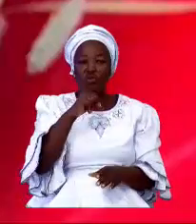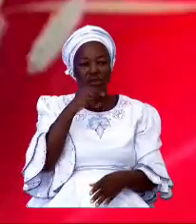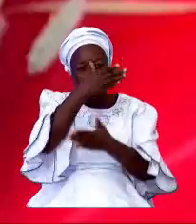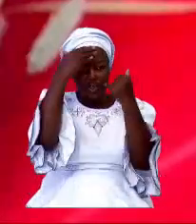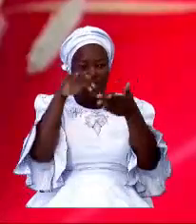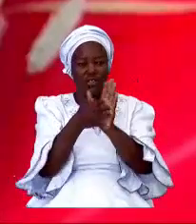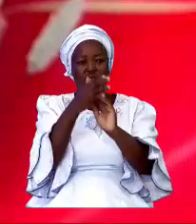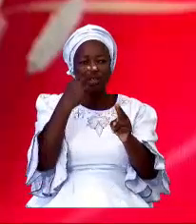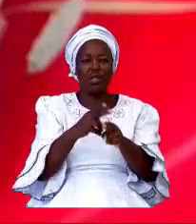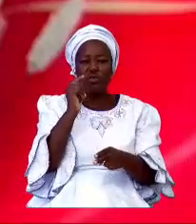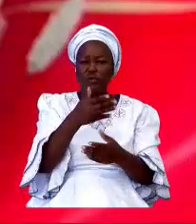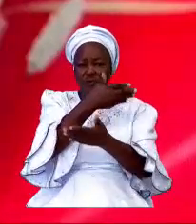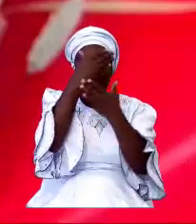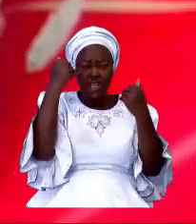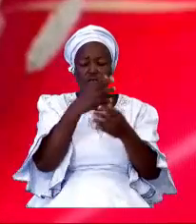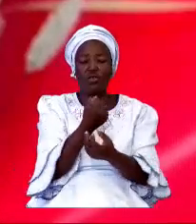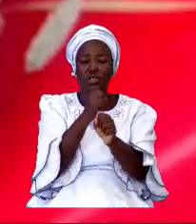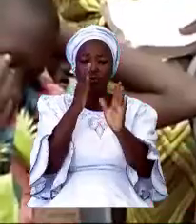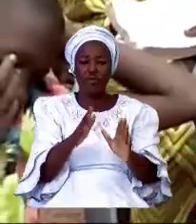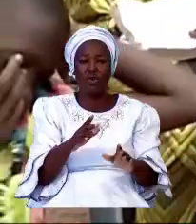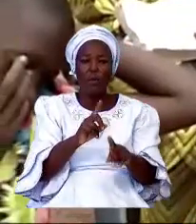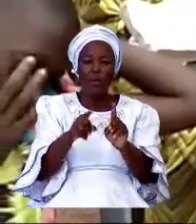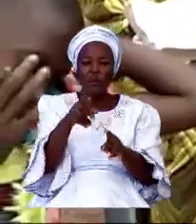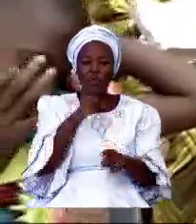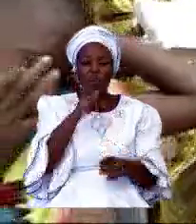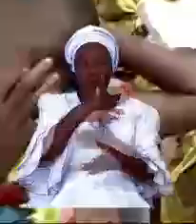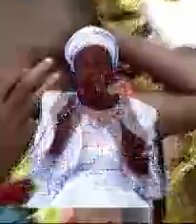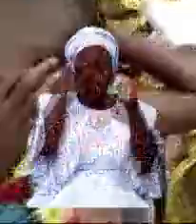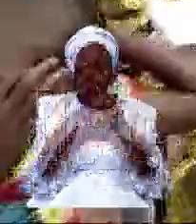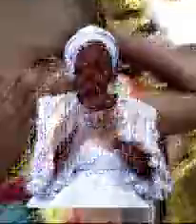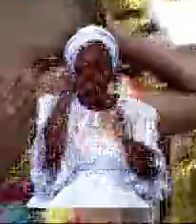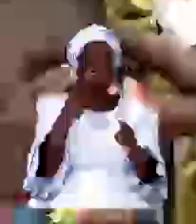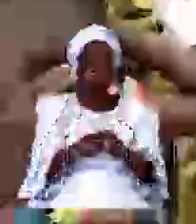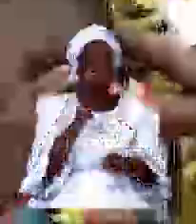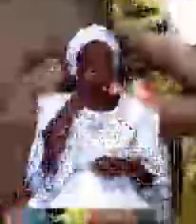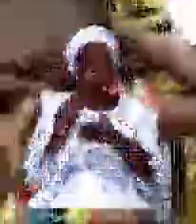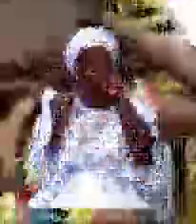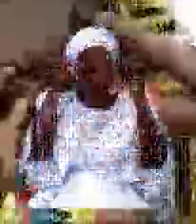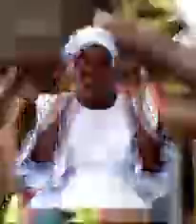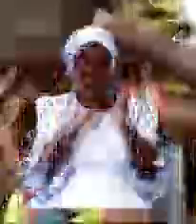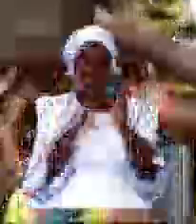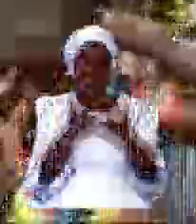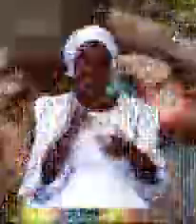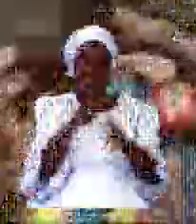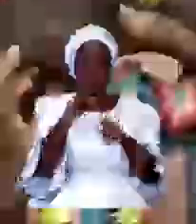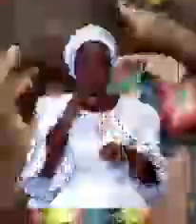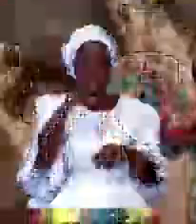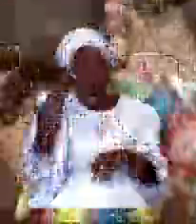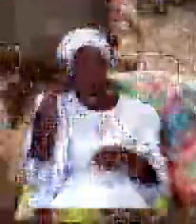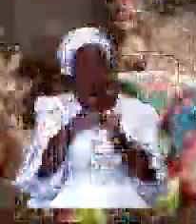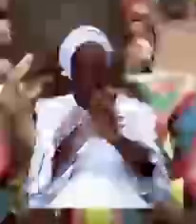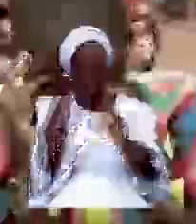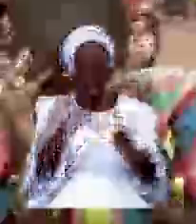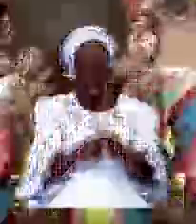maker, you will not forget. You forget your Savior, you will not forget. You